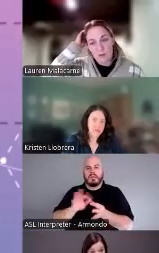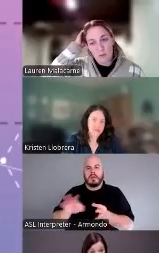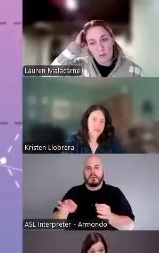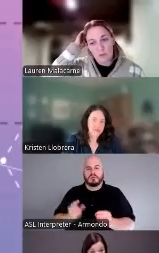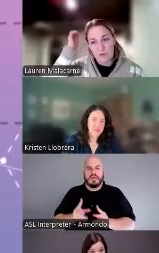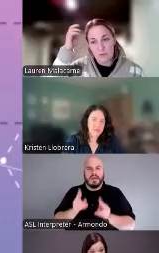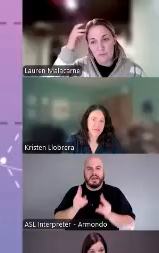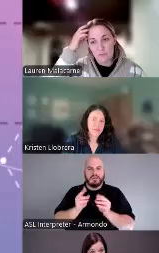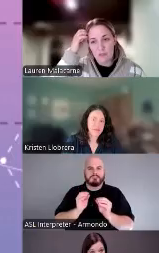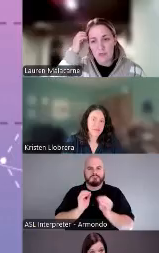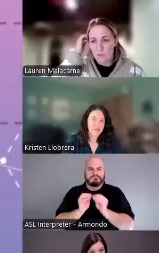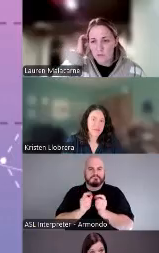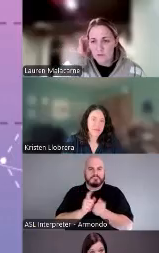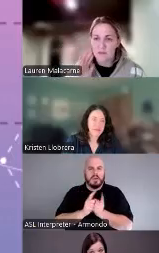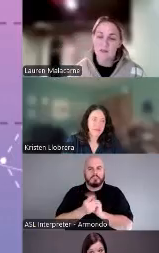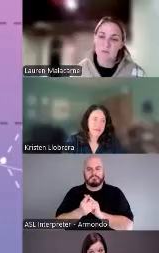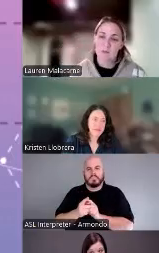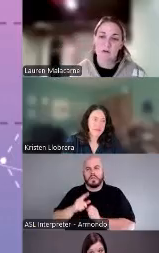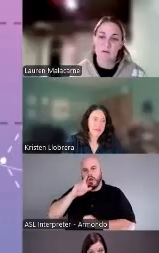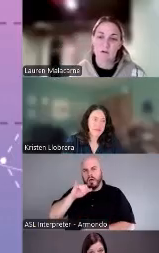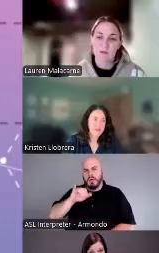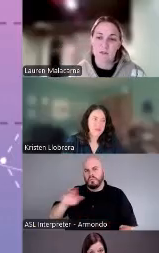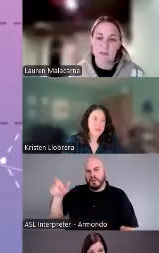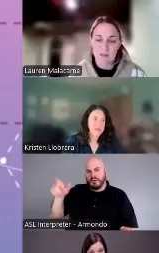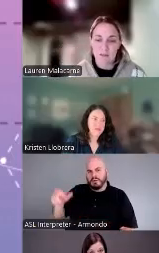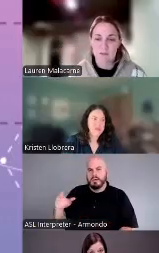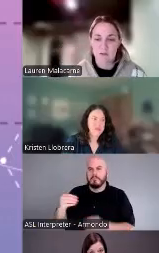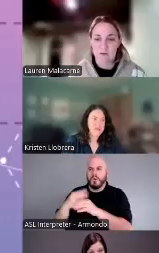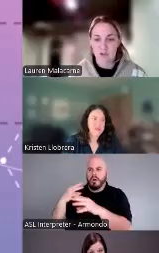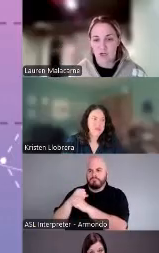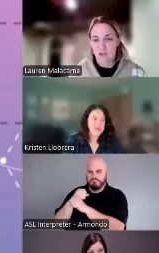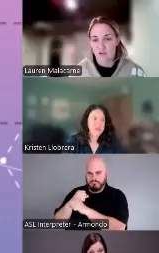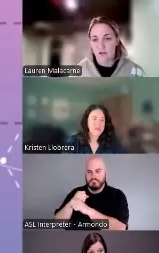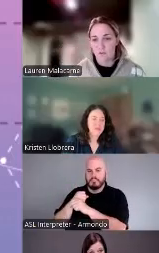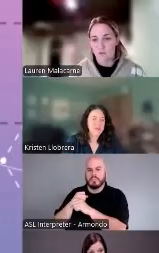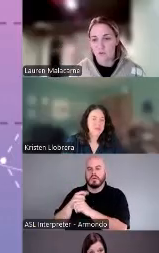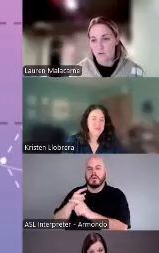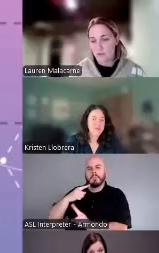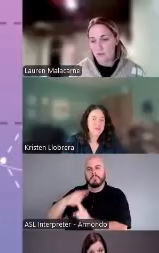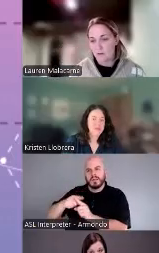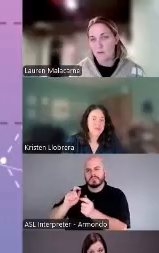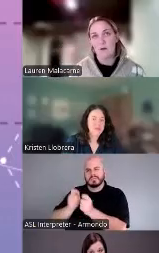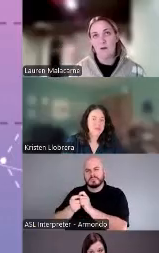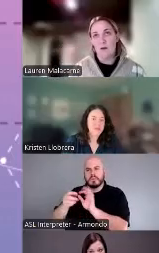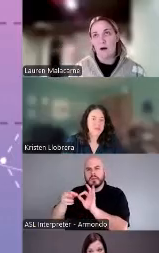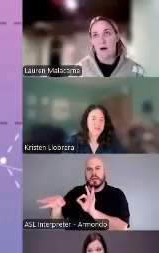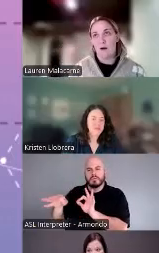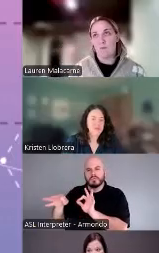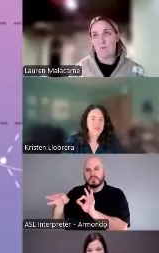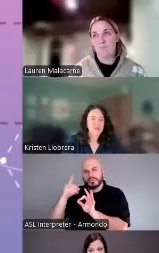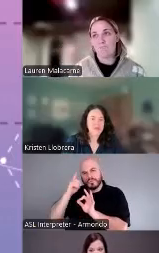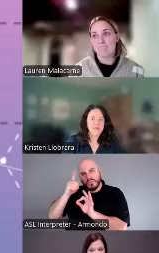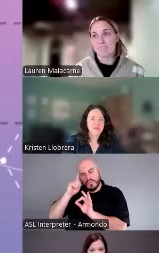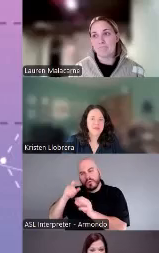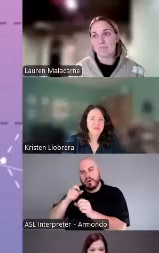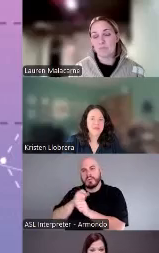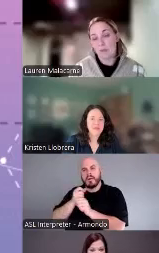the right, both to make it more succinct, but in an attempt to change the language to be